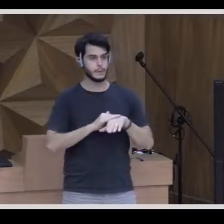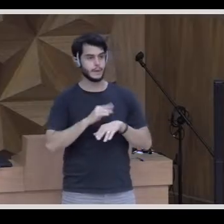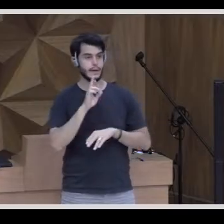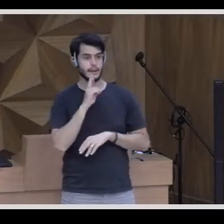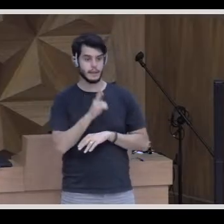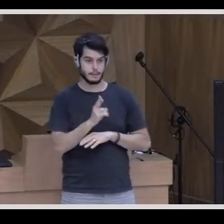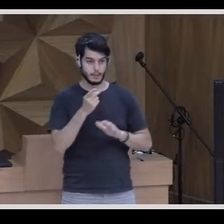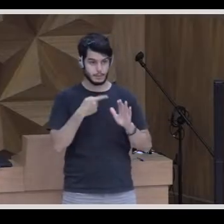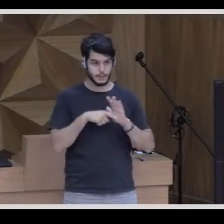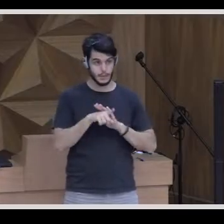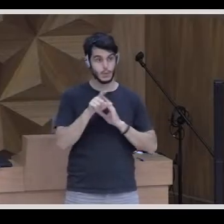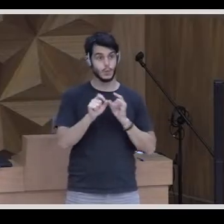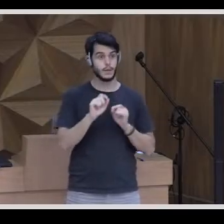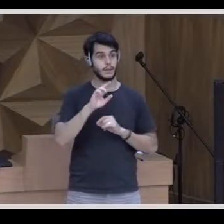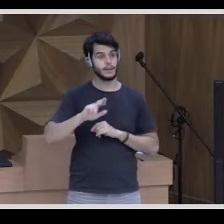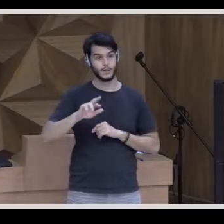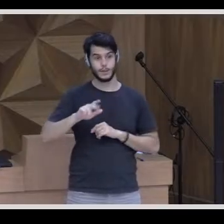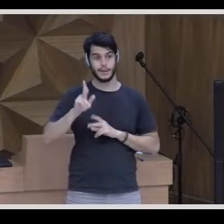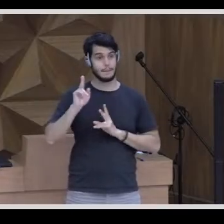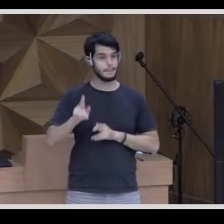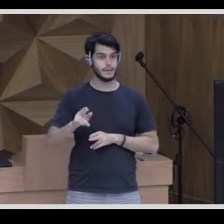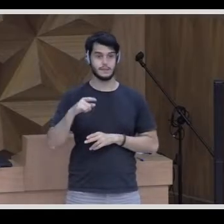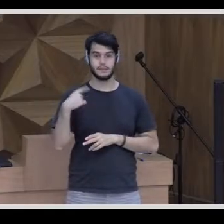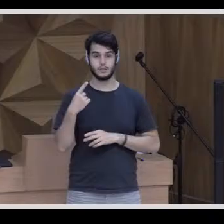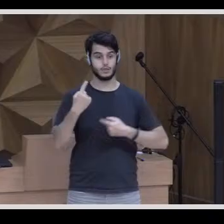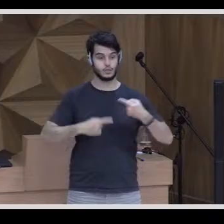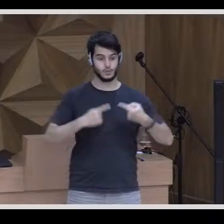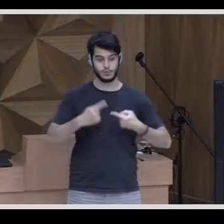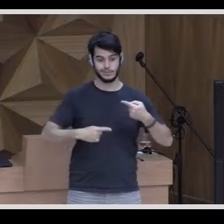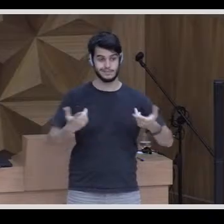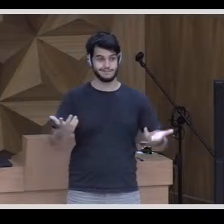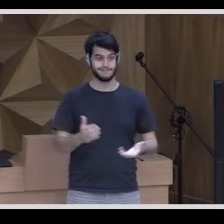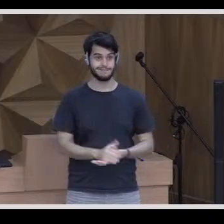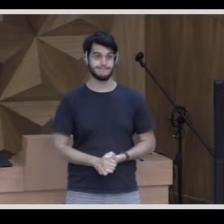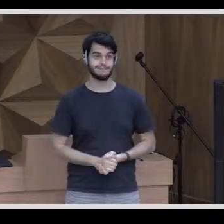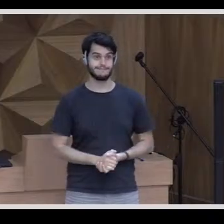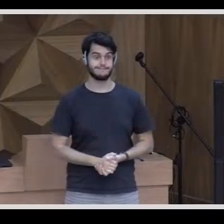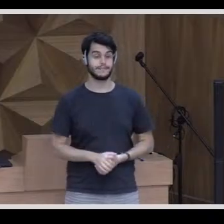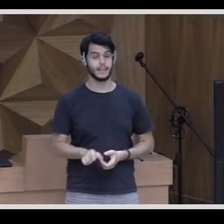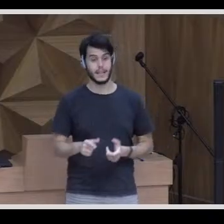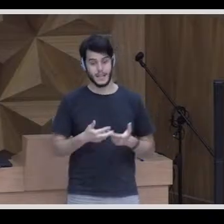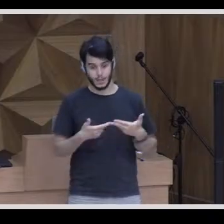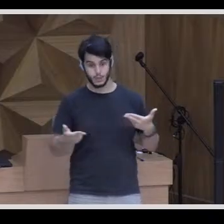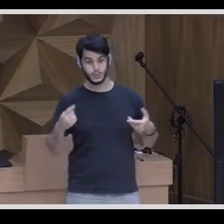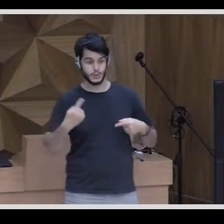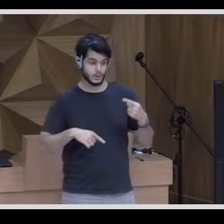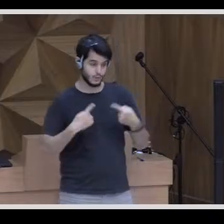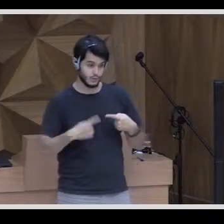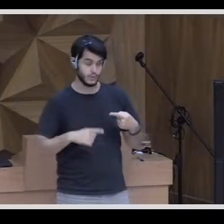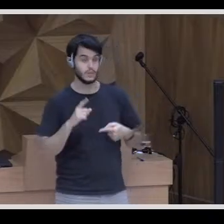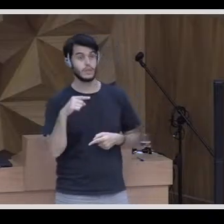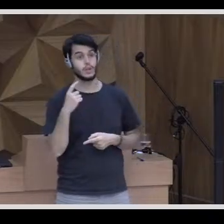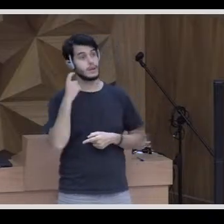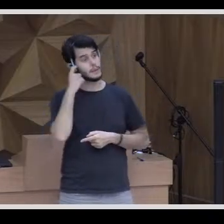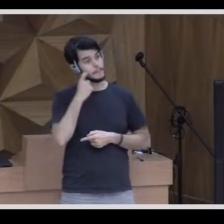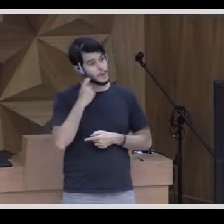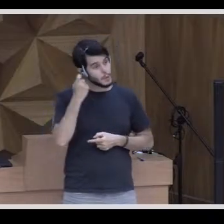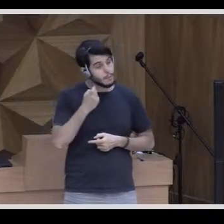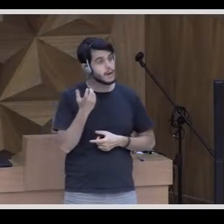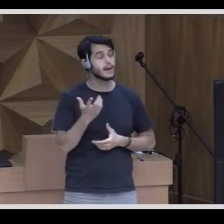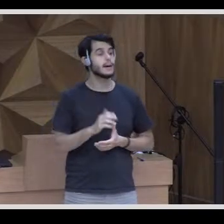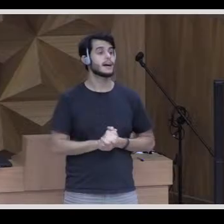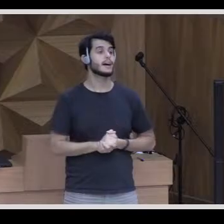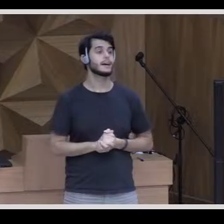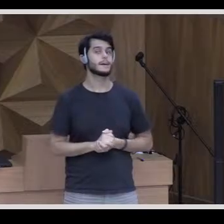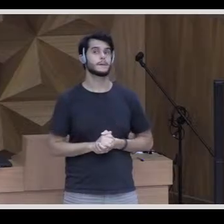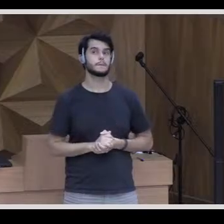wanted to talk about. That all of the things that we were really worried about, particularly around data privacy and data